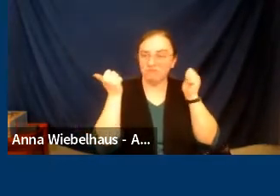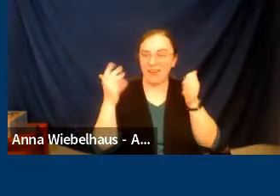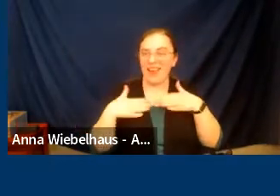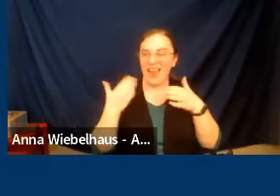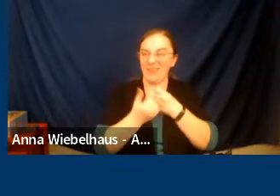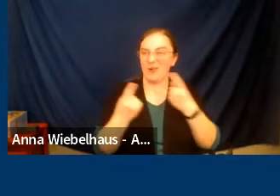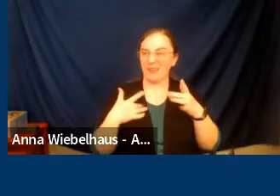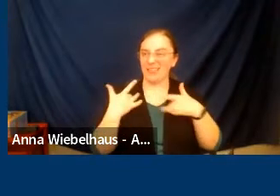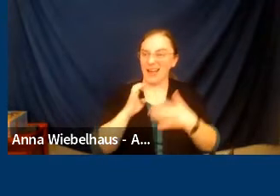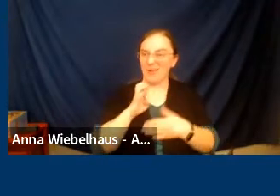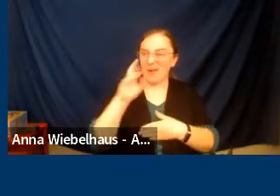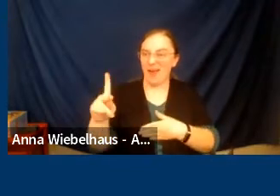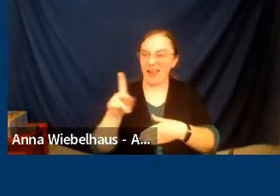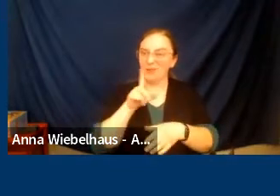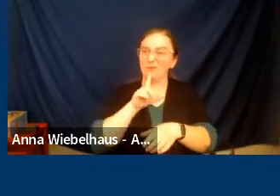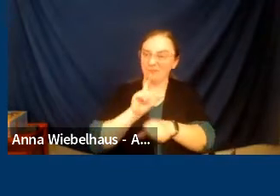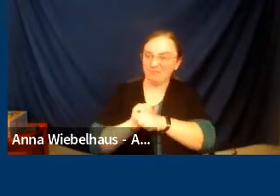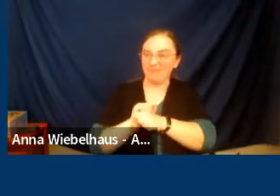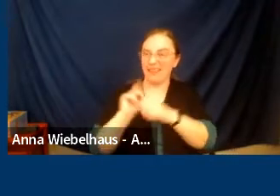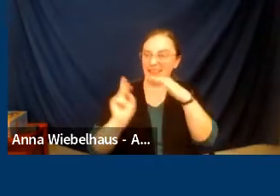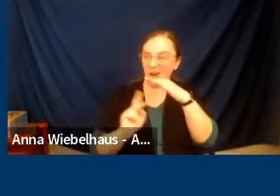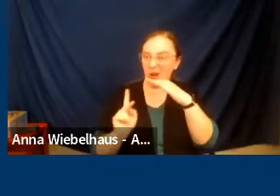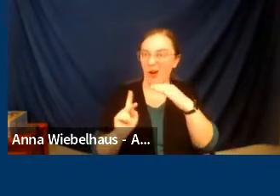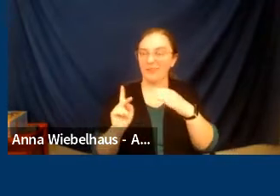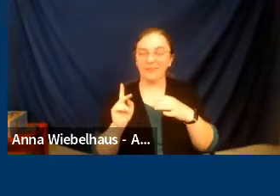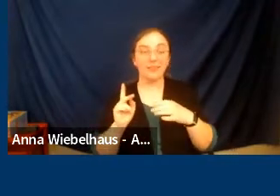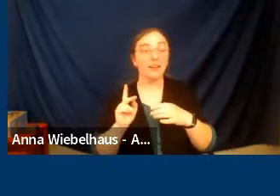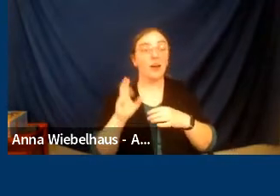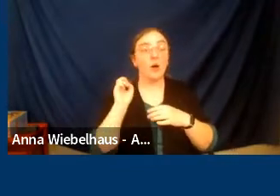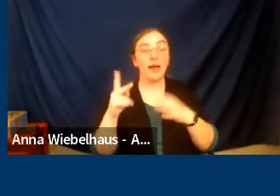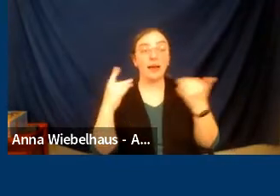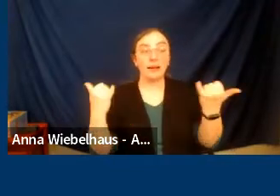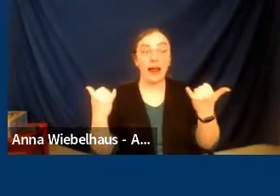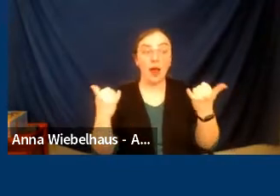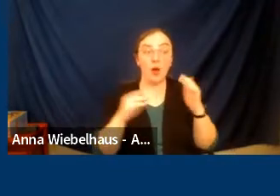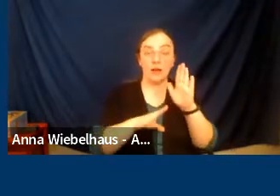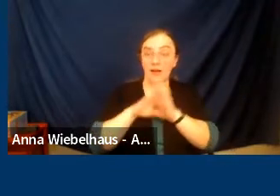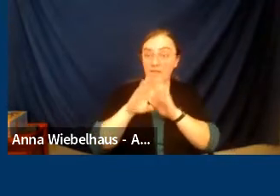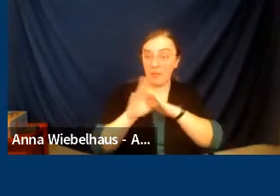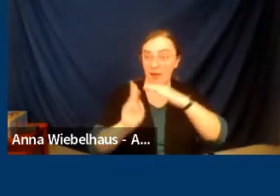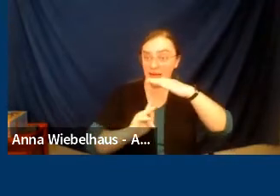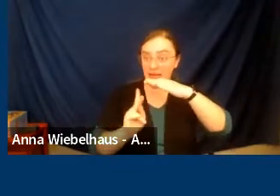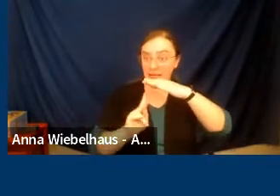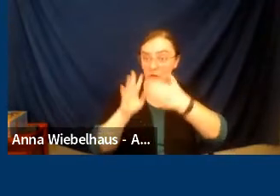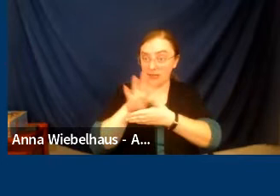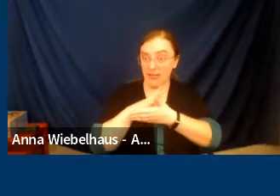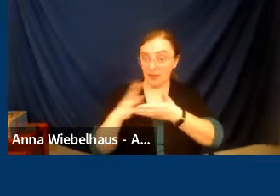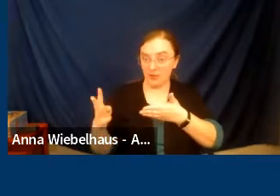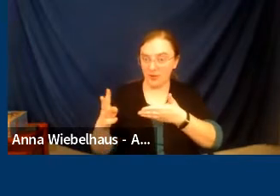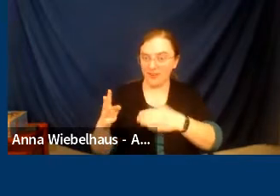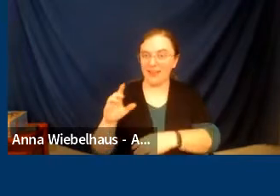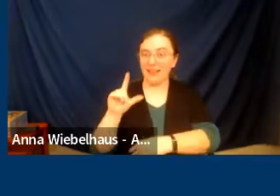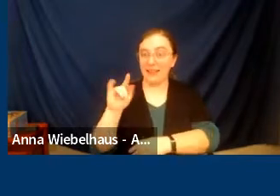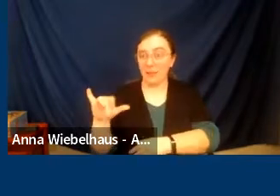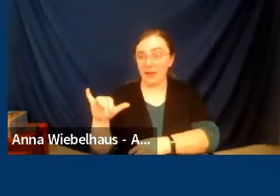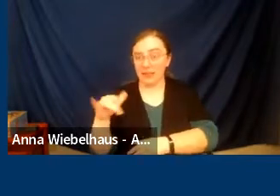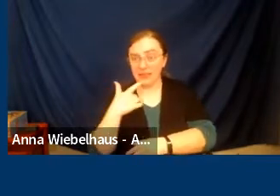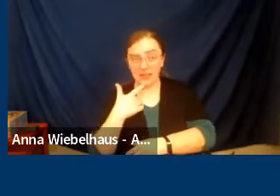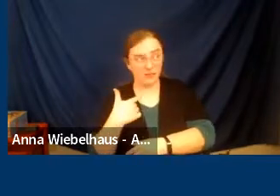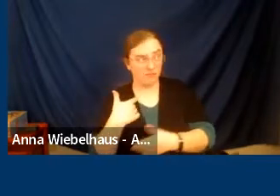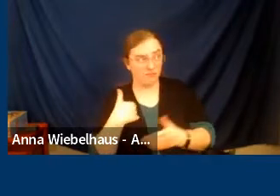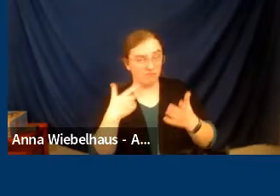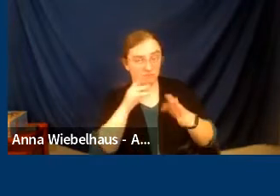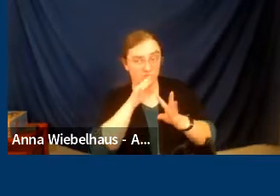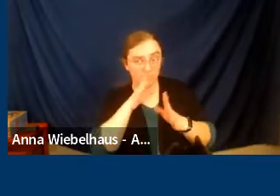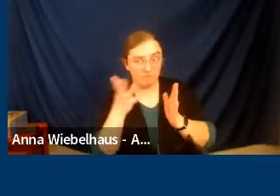Okay, Wes, did you want to talk through DK schedule, or would you like me to? Okay. You want me to do it? Sure. Yeah.